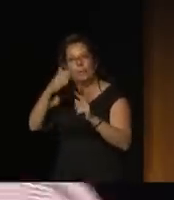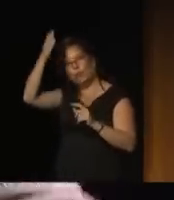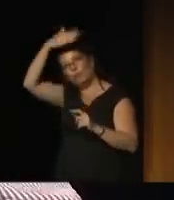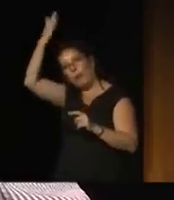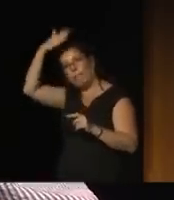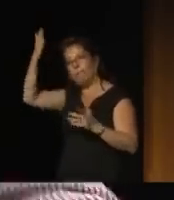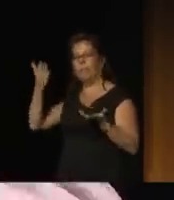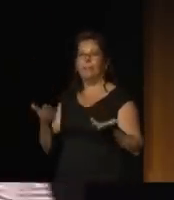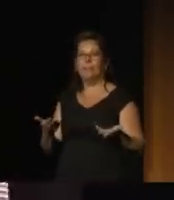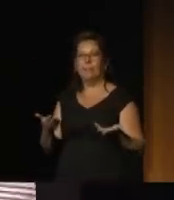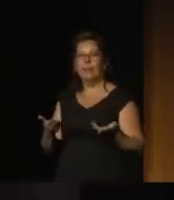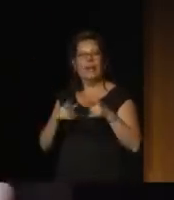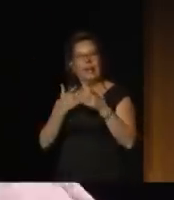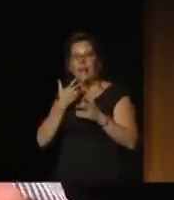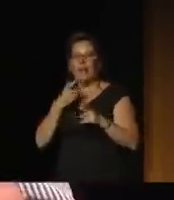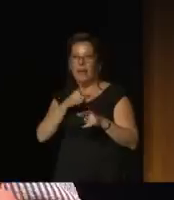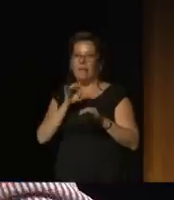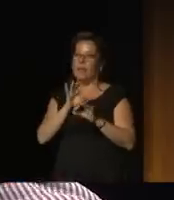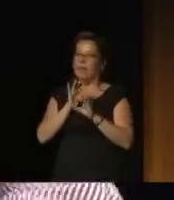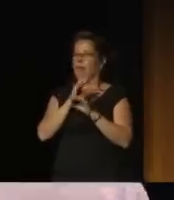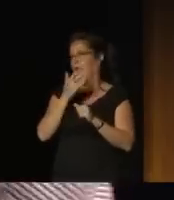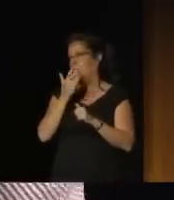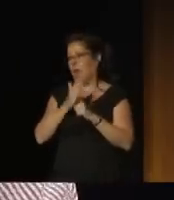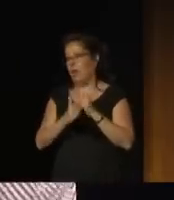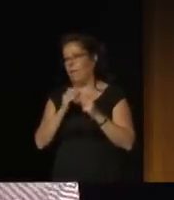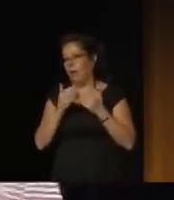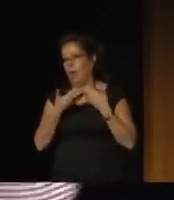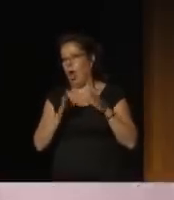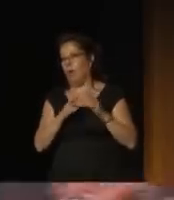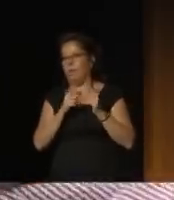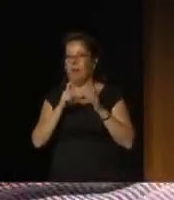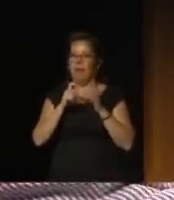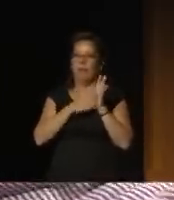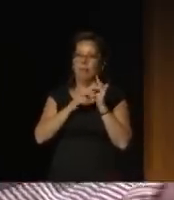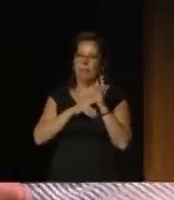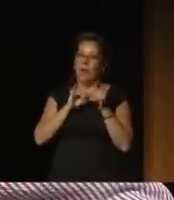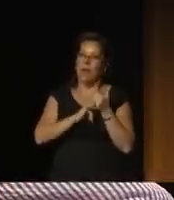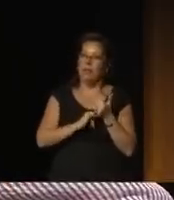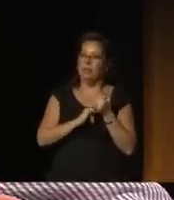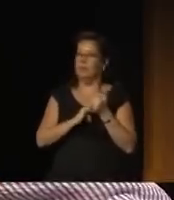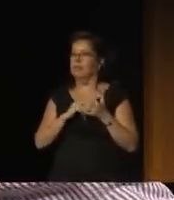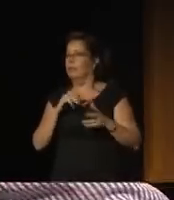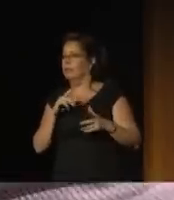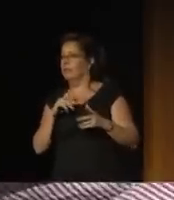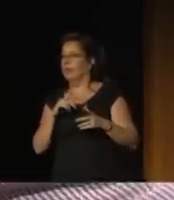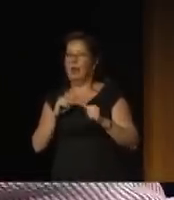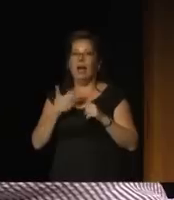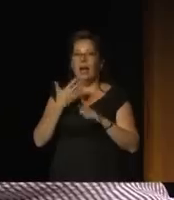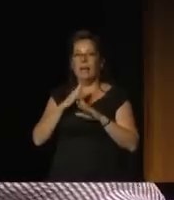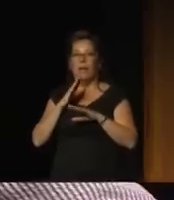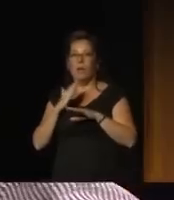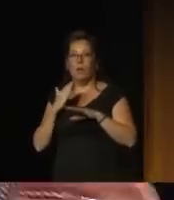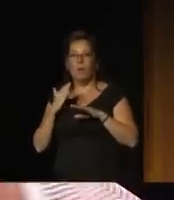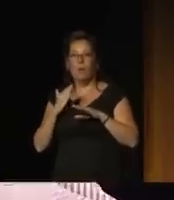not reopen the coal mines, even though they're never going to get reopened, even though, they're not going to be working on the Ford line for $30 an hour ever again, and they know